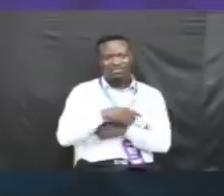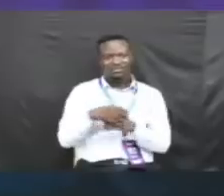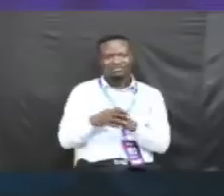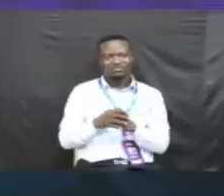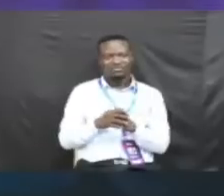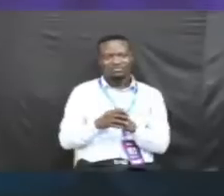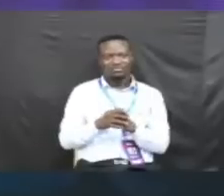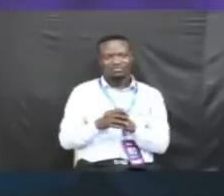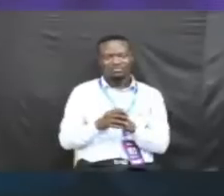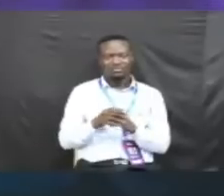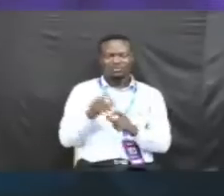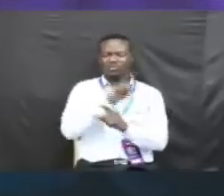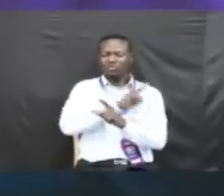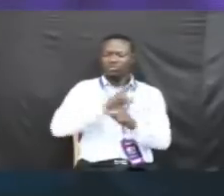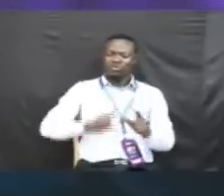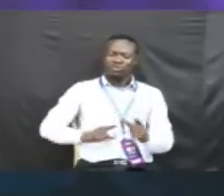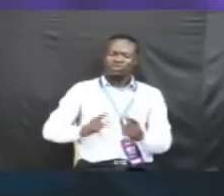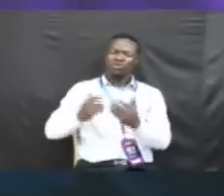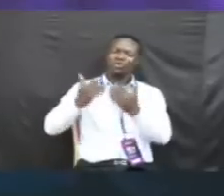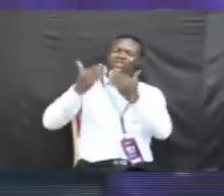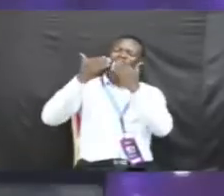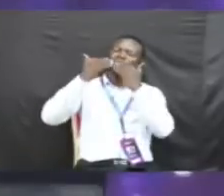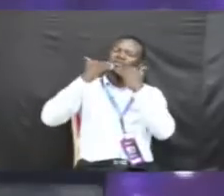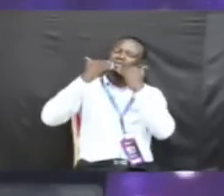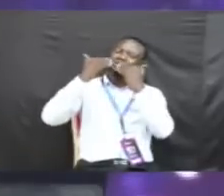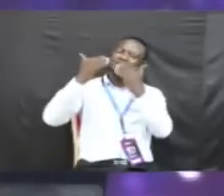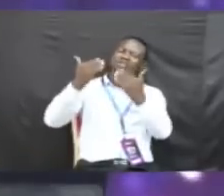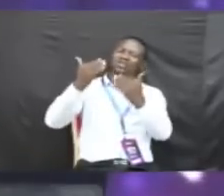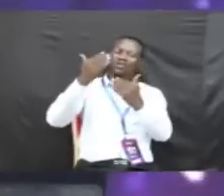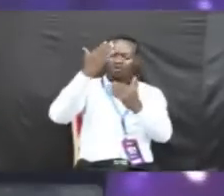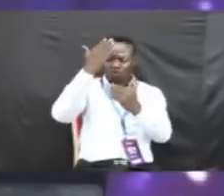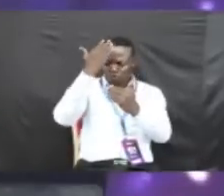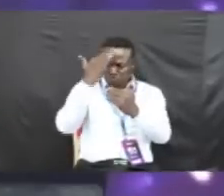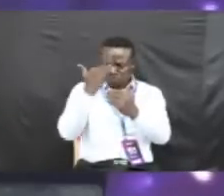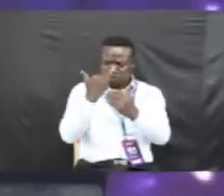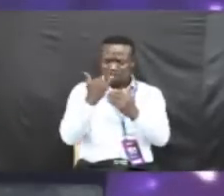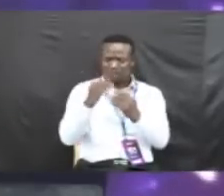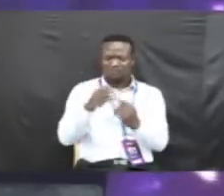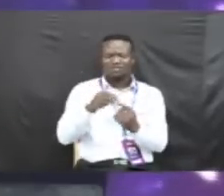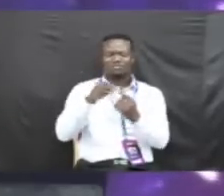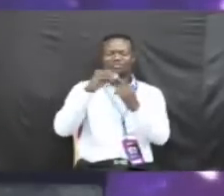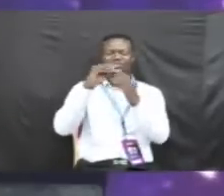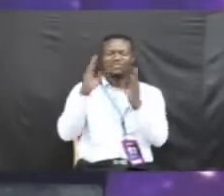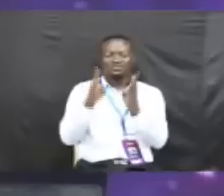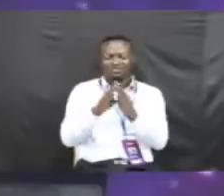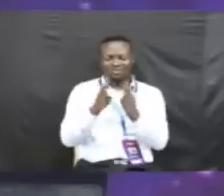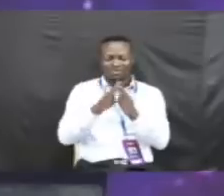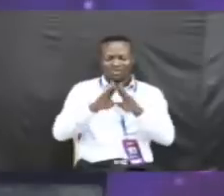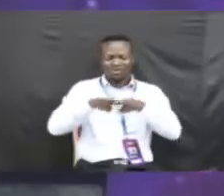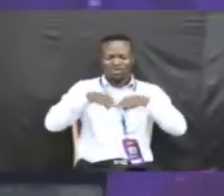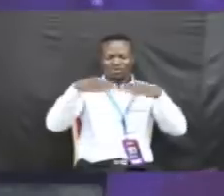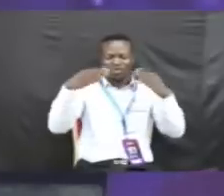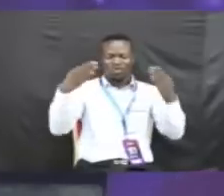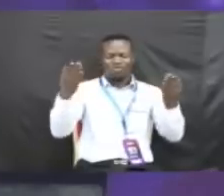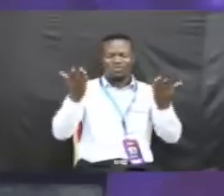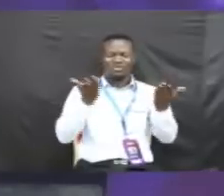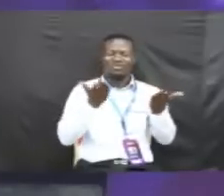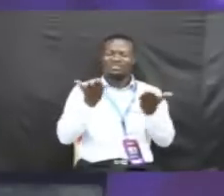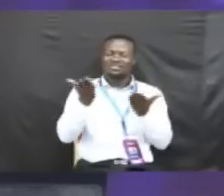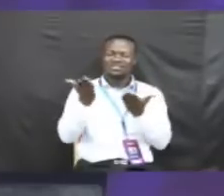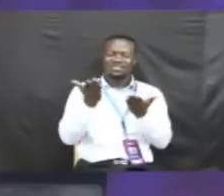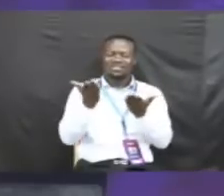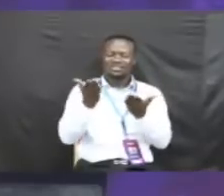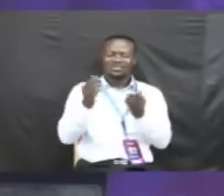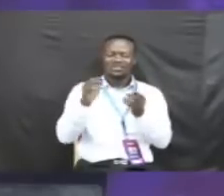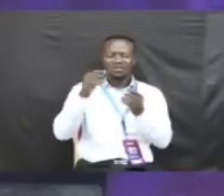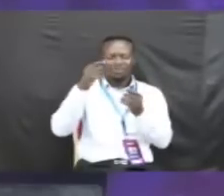And so God, we want to thank you for this special meeting, this opening service of